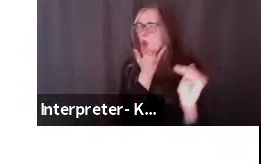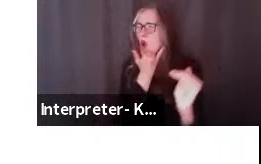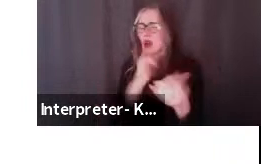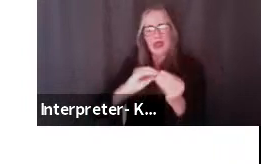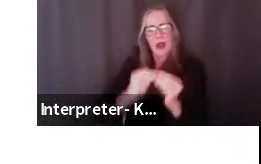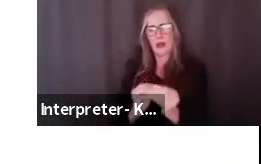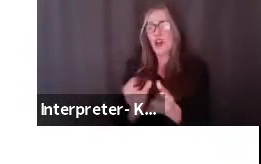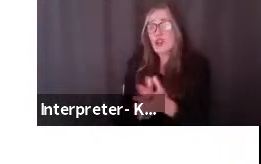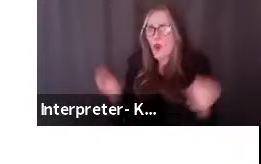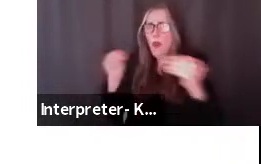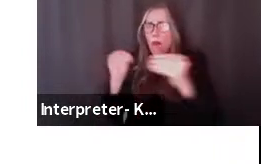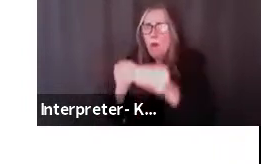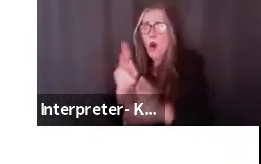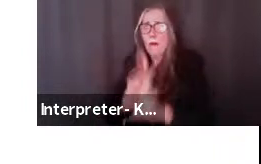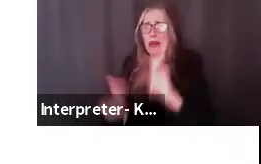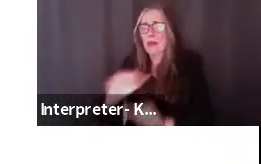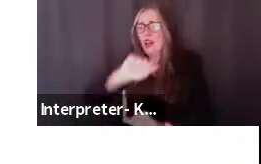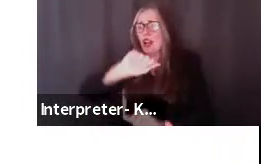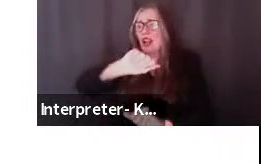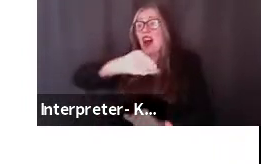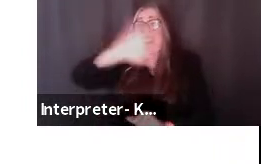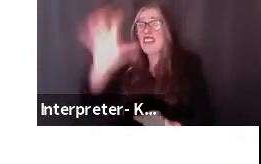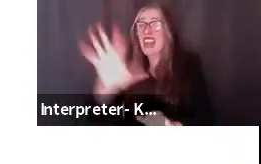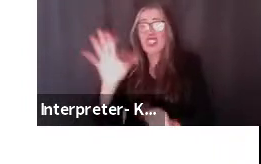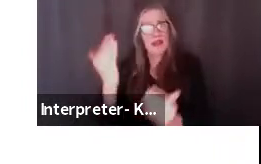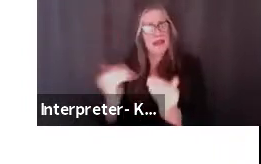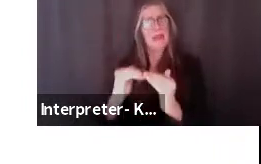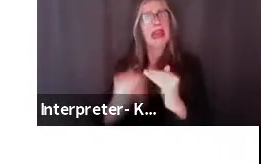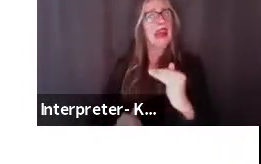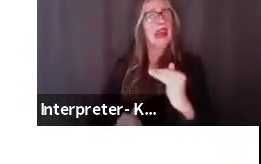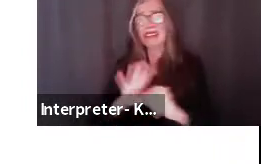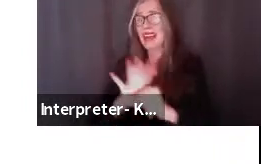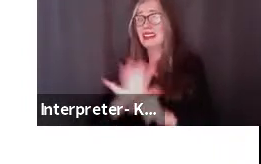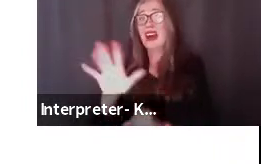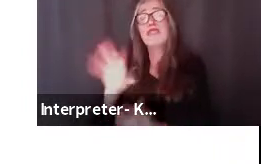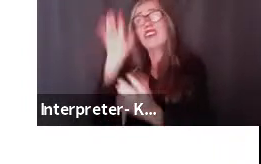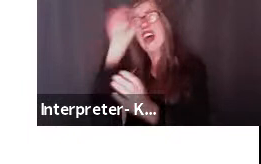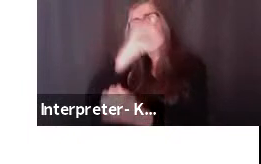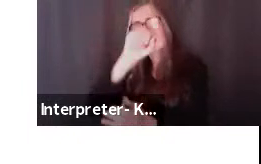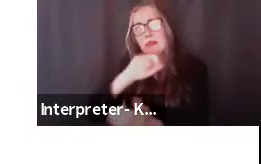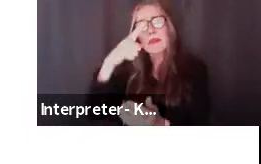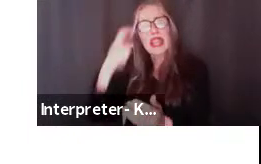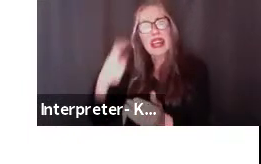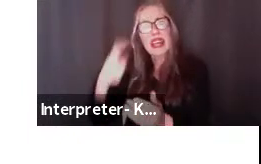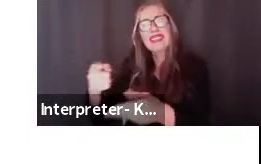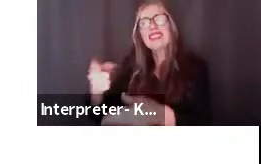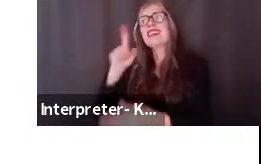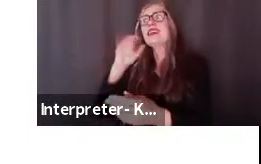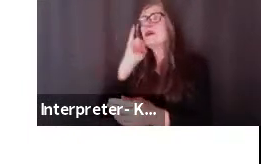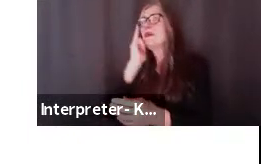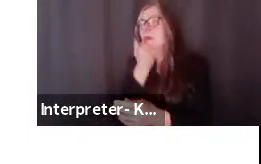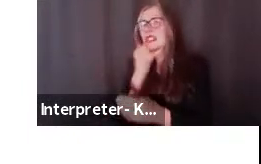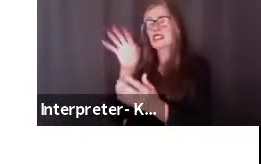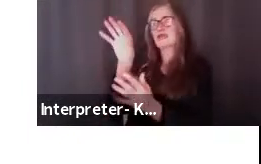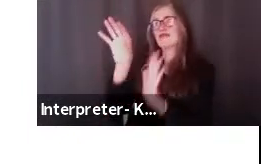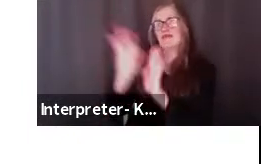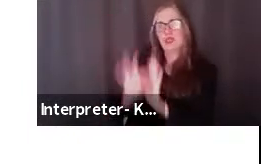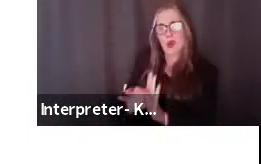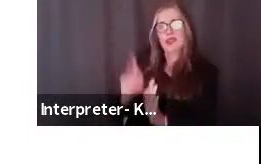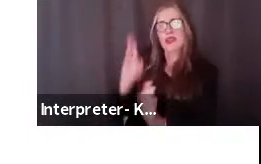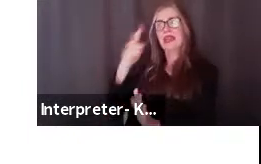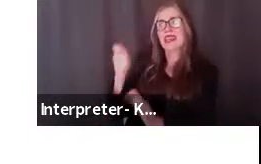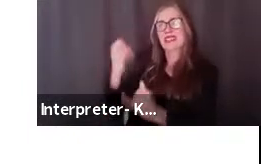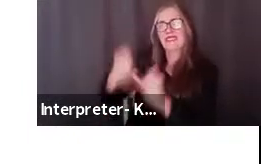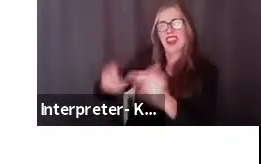population likely underestimate the full impacts of eugenic sterilization on asian immigrants given this simultaneous